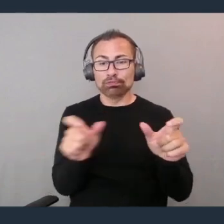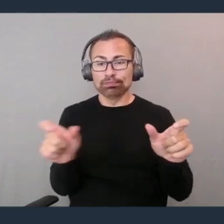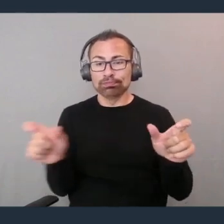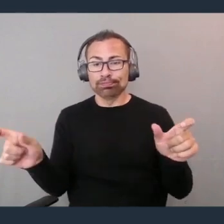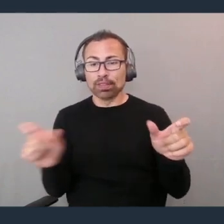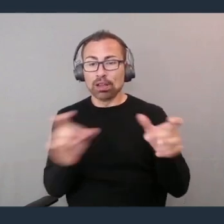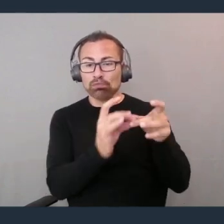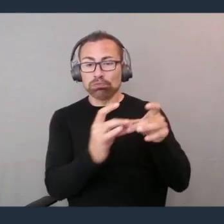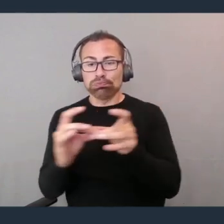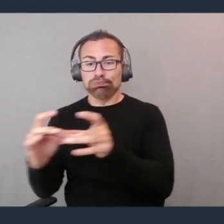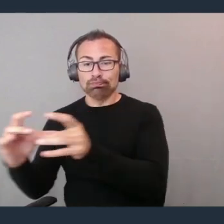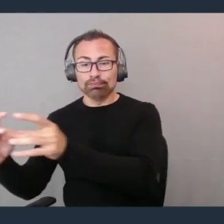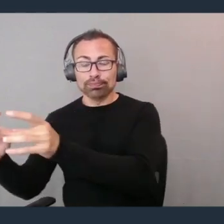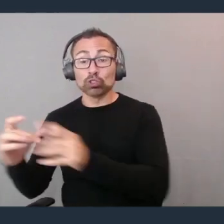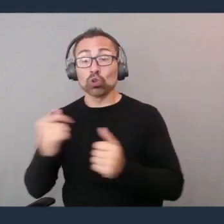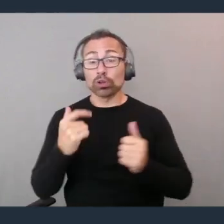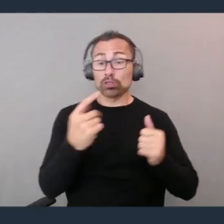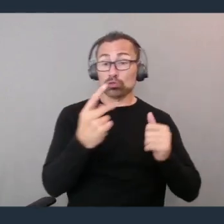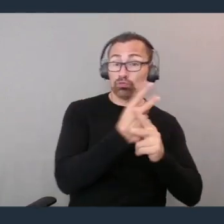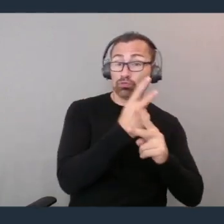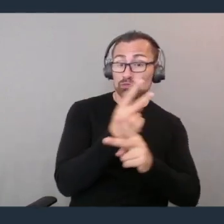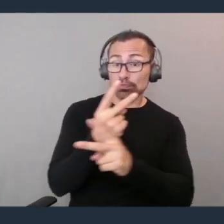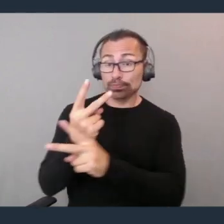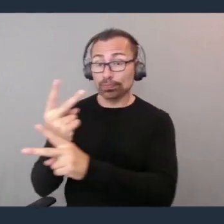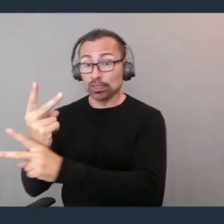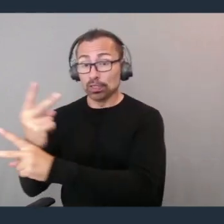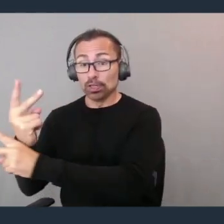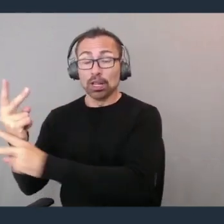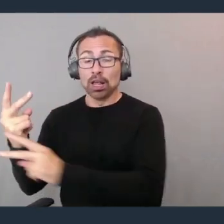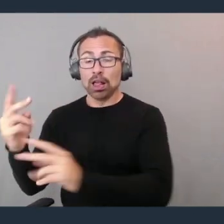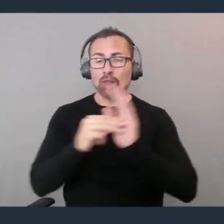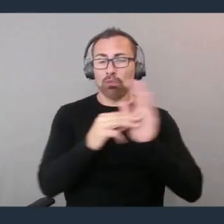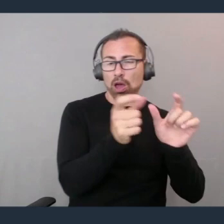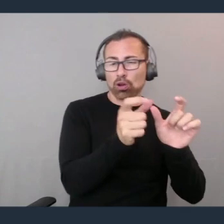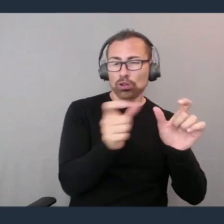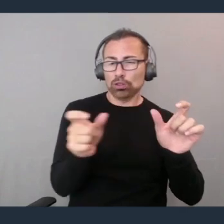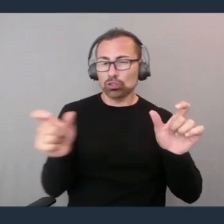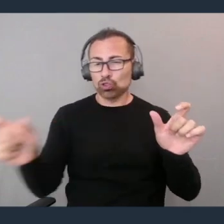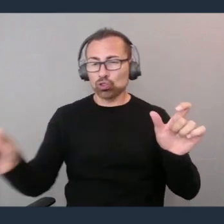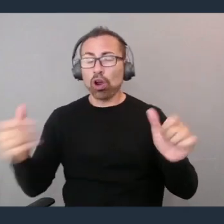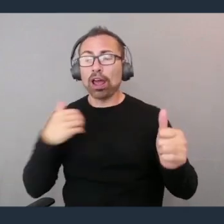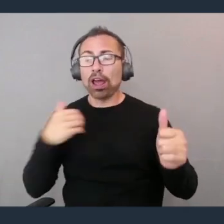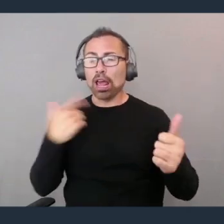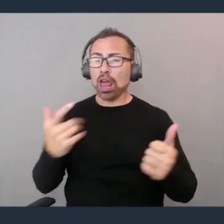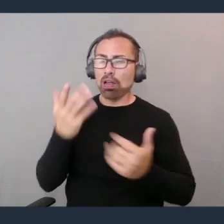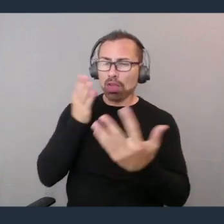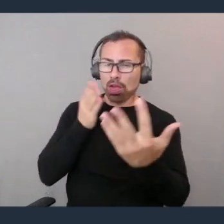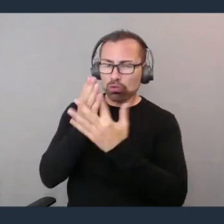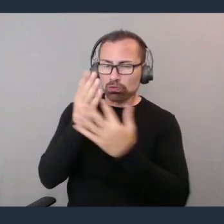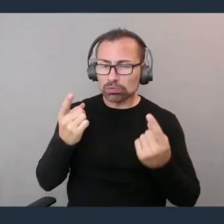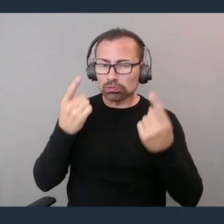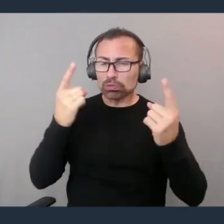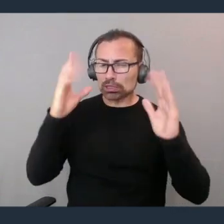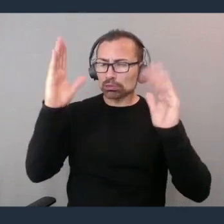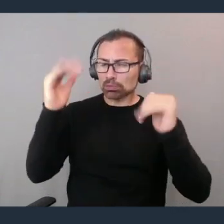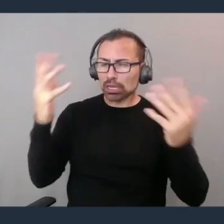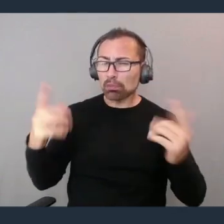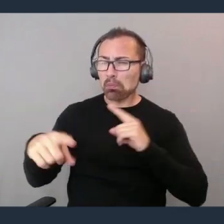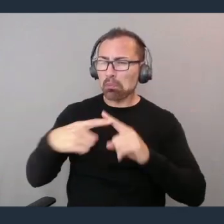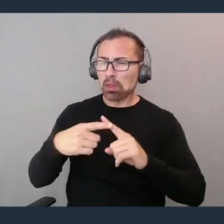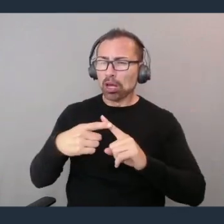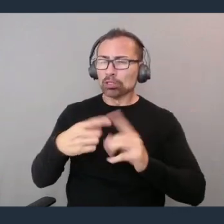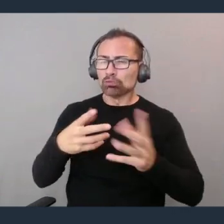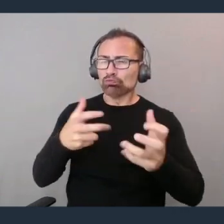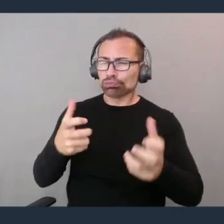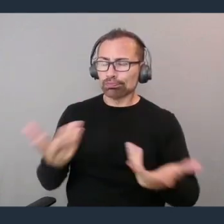the model, so that they can run, and deliver both the throughput and the latency that our customers expect for these large models. And so I know these